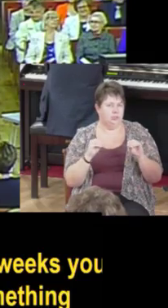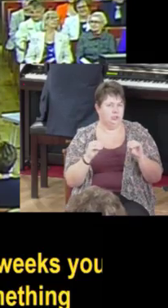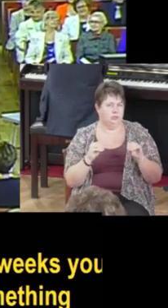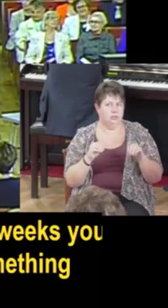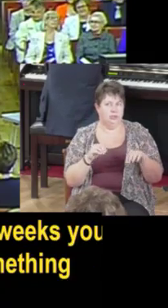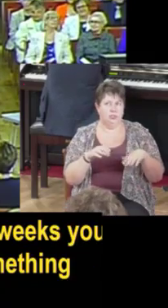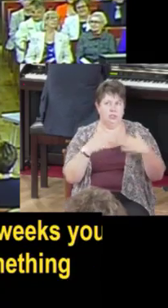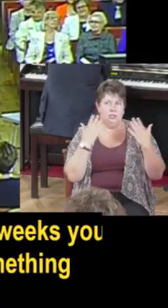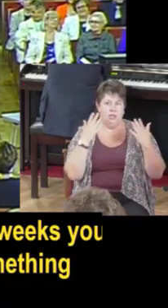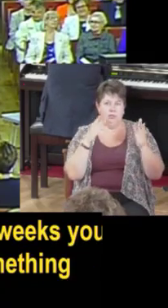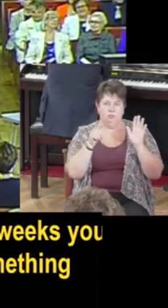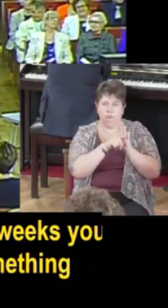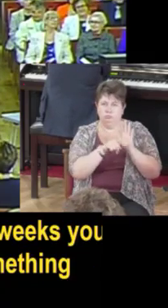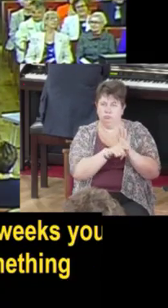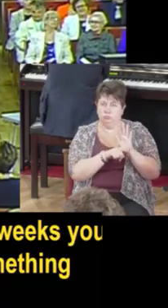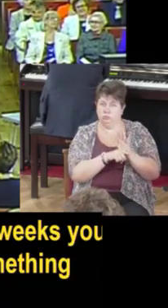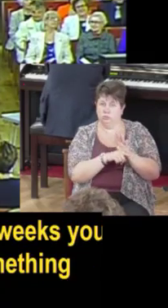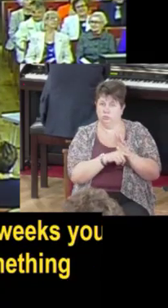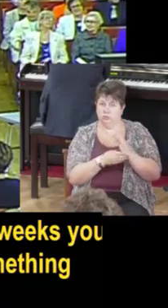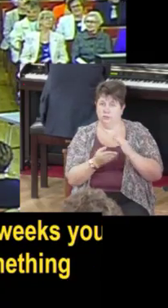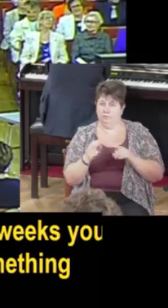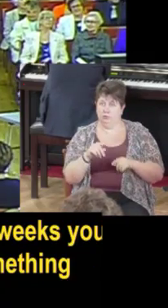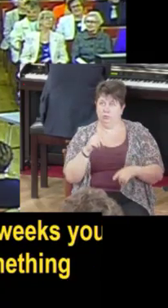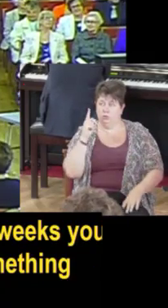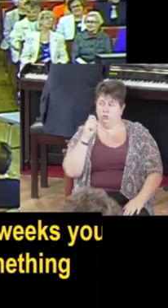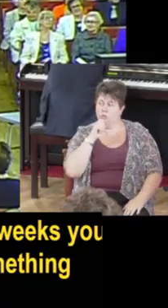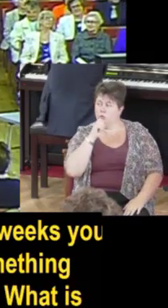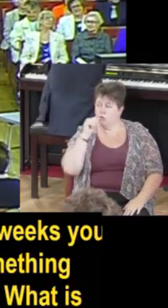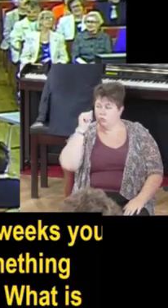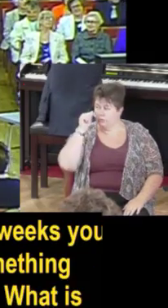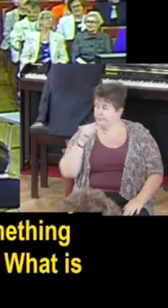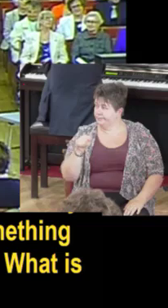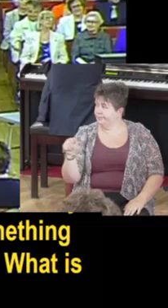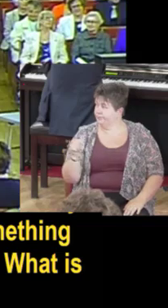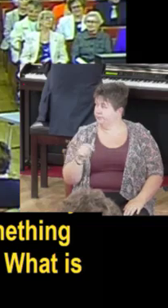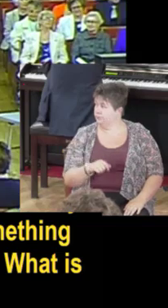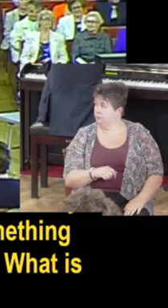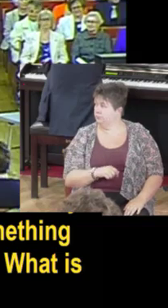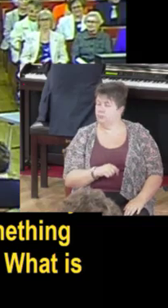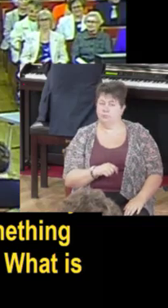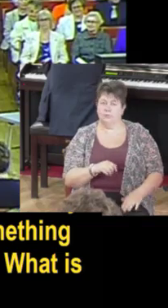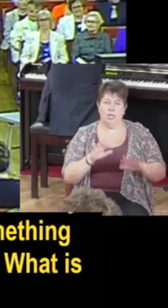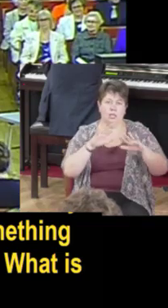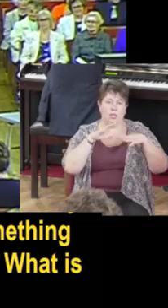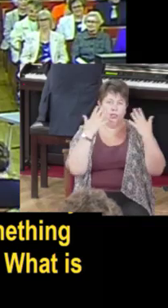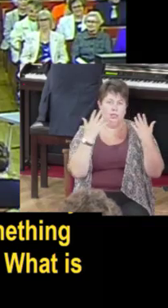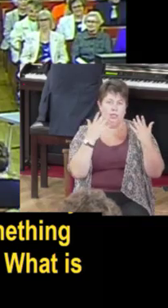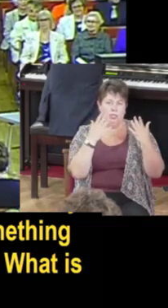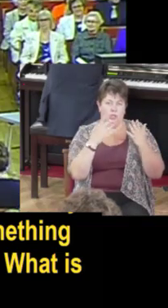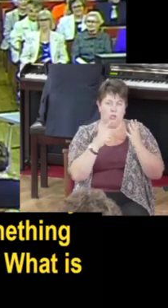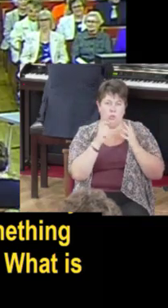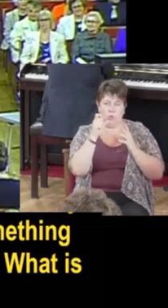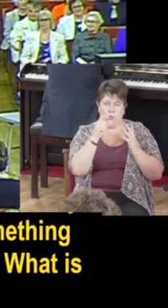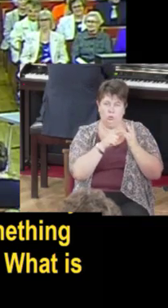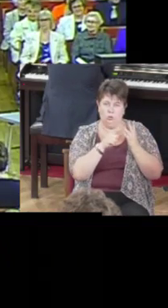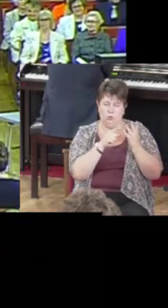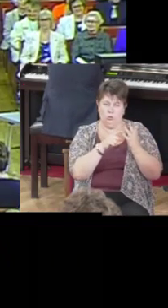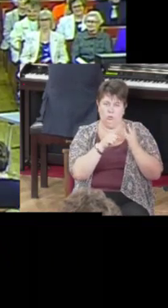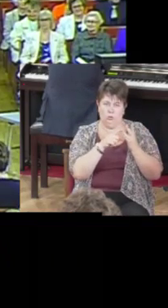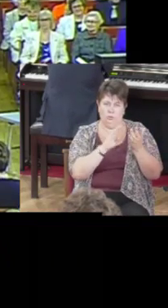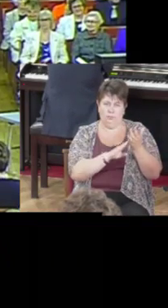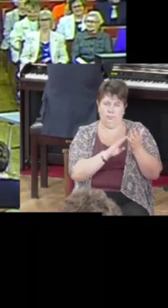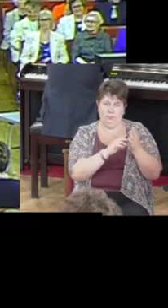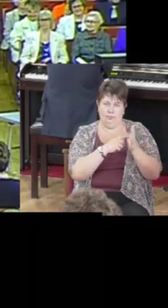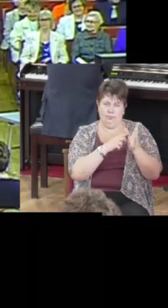10 rules from God. What's the other word apart from rules? Who can tell me? What are they called, Ian? The 10 Commandments. The 10 Commandments,